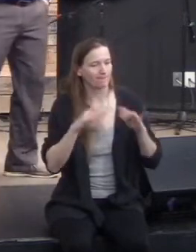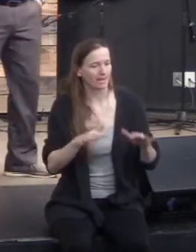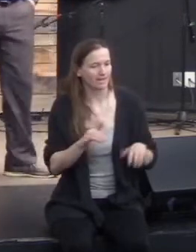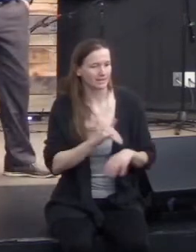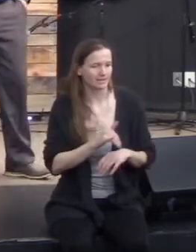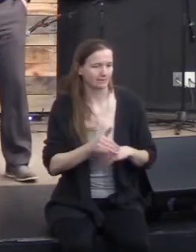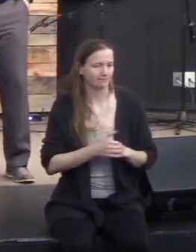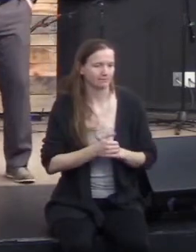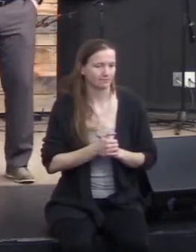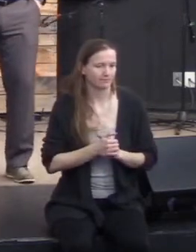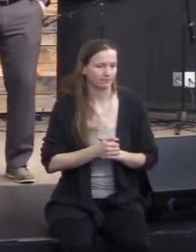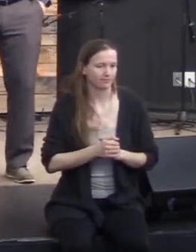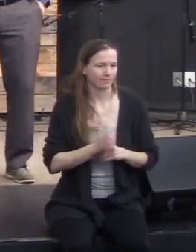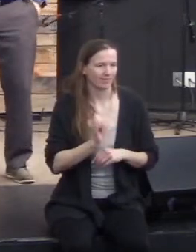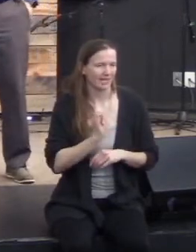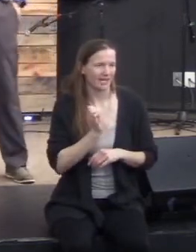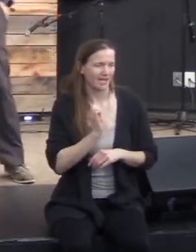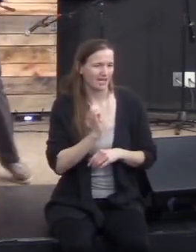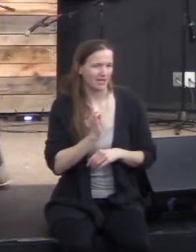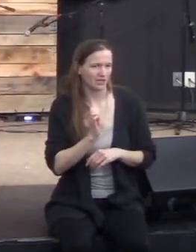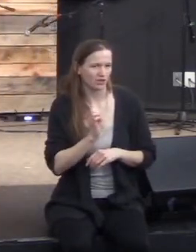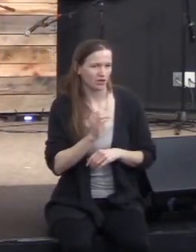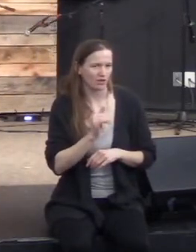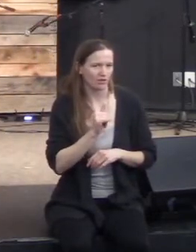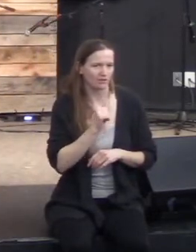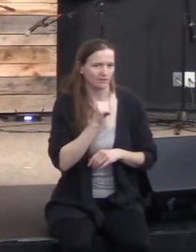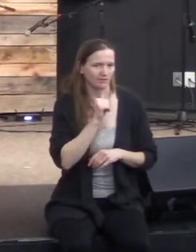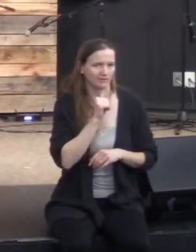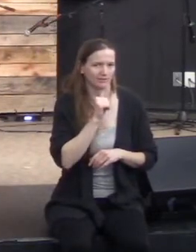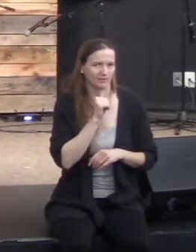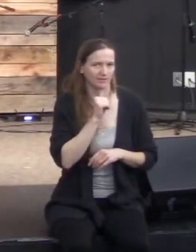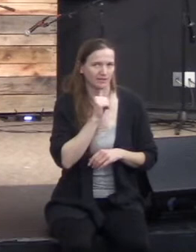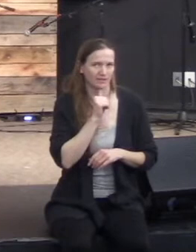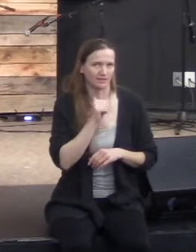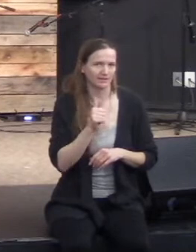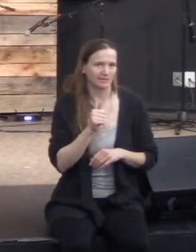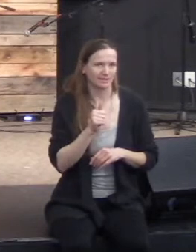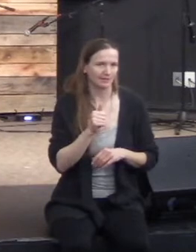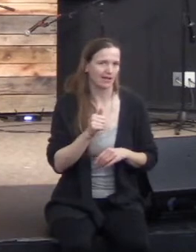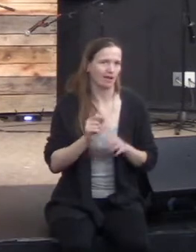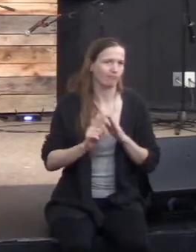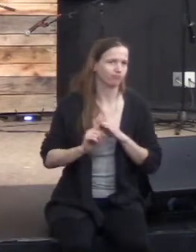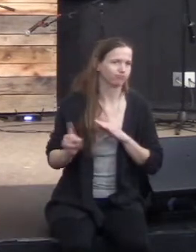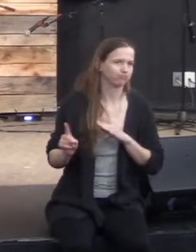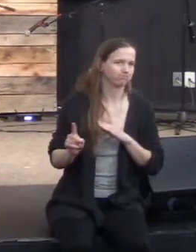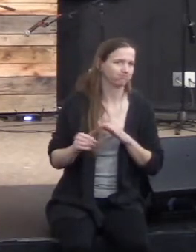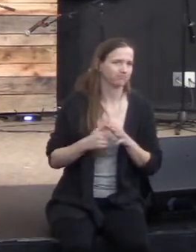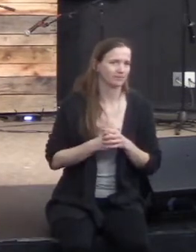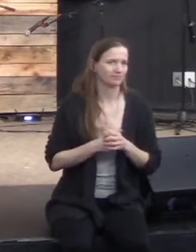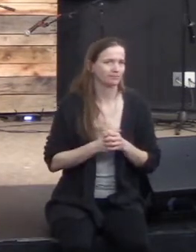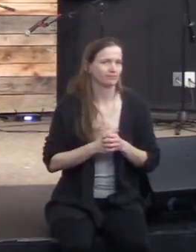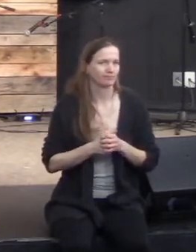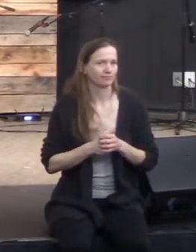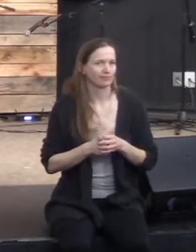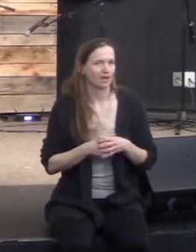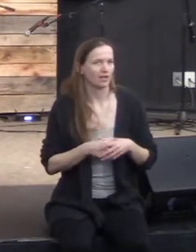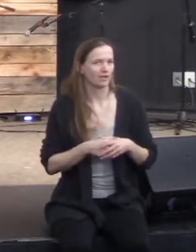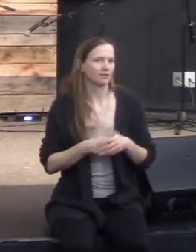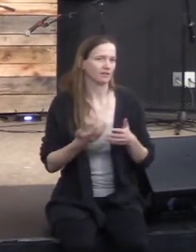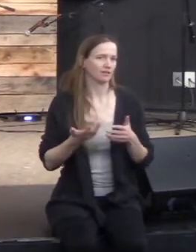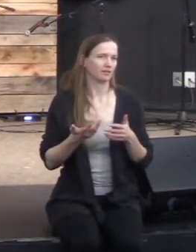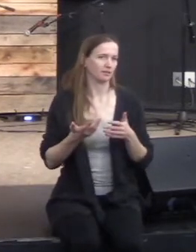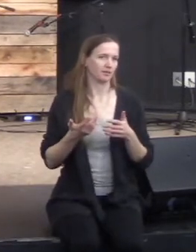Esau is not off the hook. You got to read the story. I'm not going to talk about him today, but Jacob was a low-down, dirty